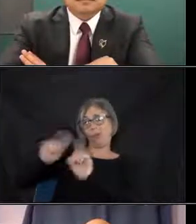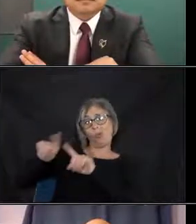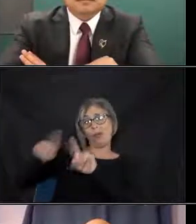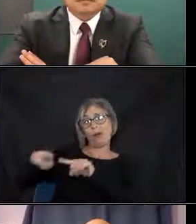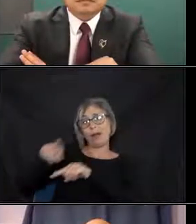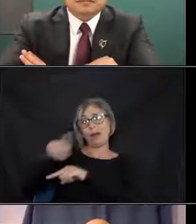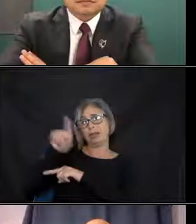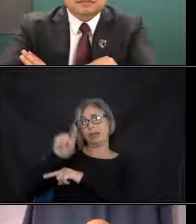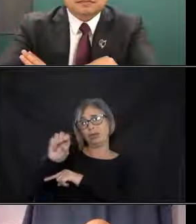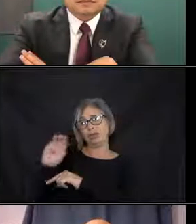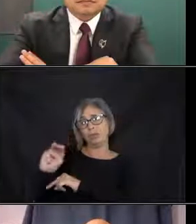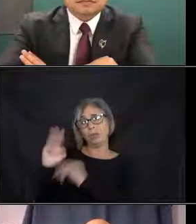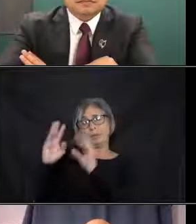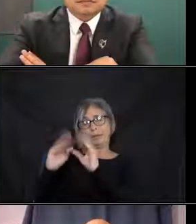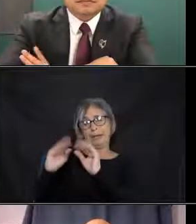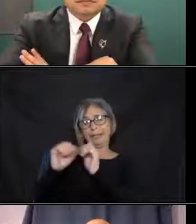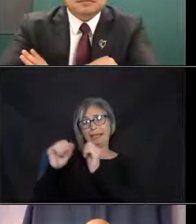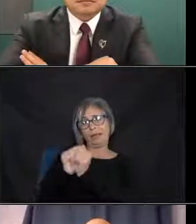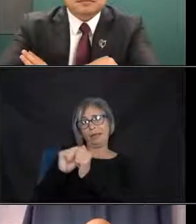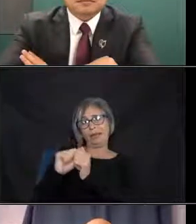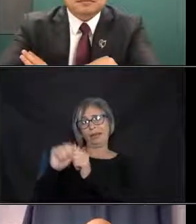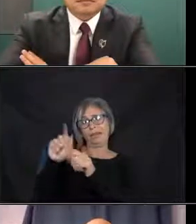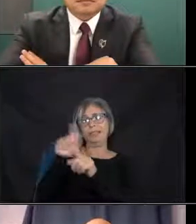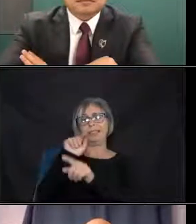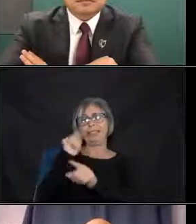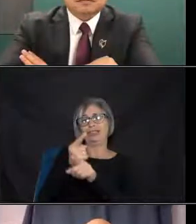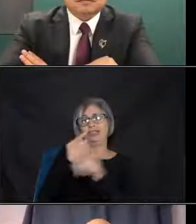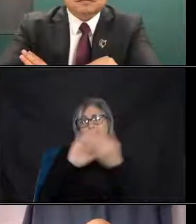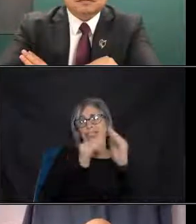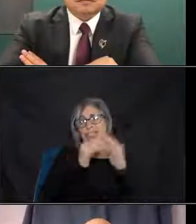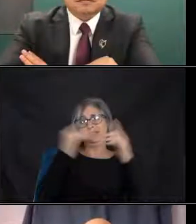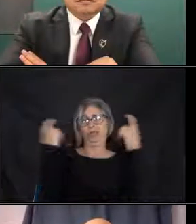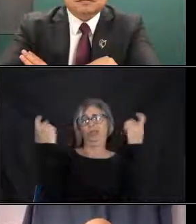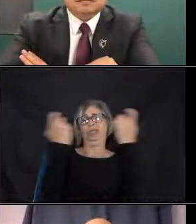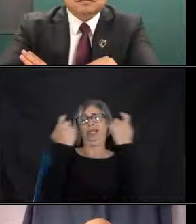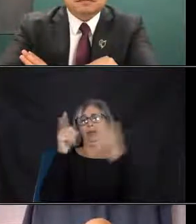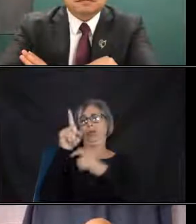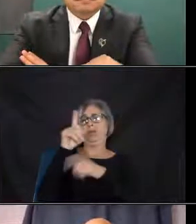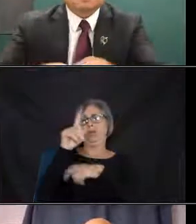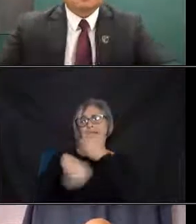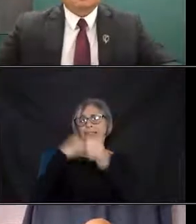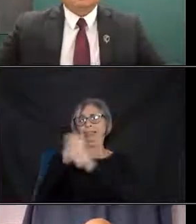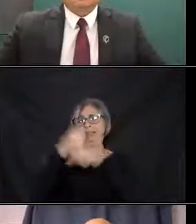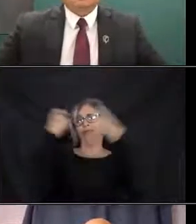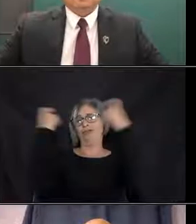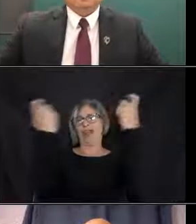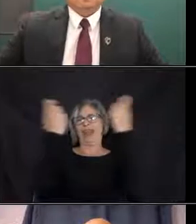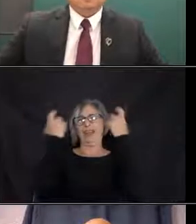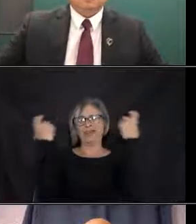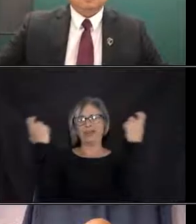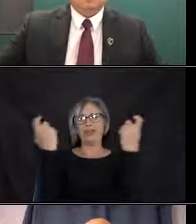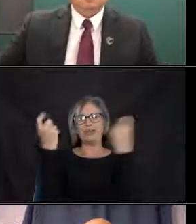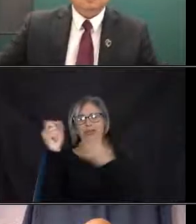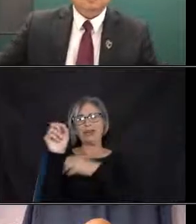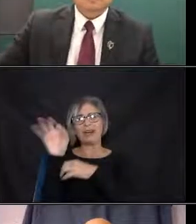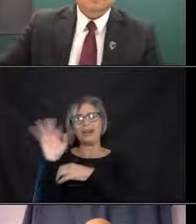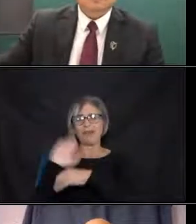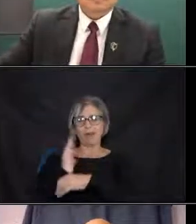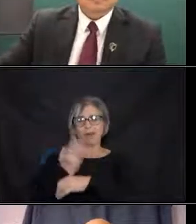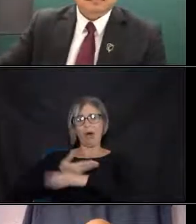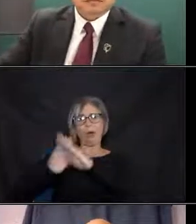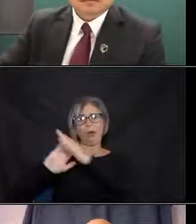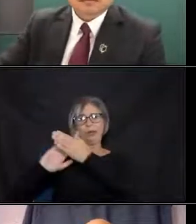Zoom meeting with our sister cities to celebrate the 1 year anniversary of our sister